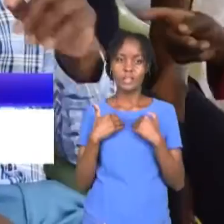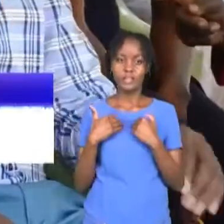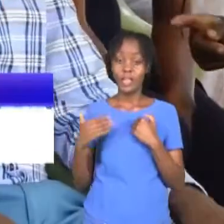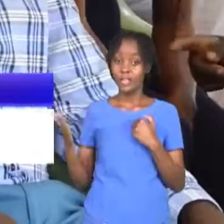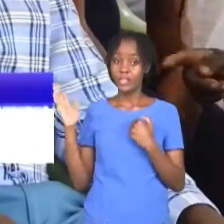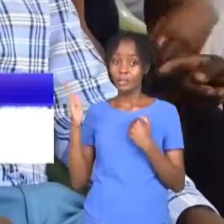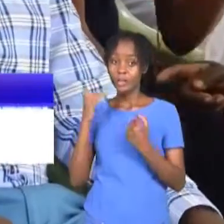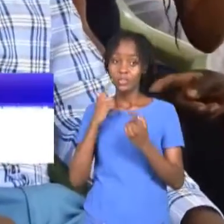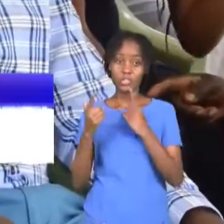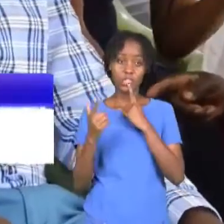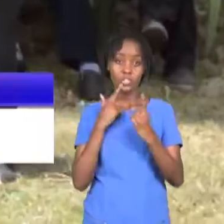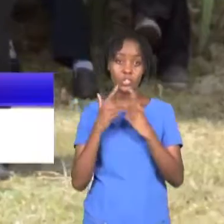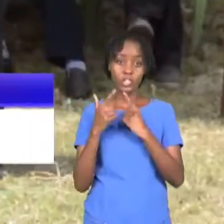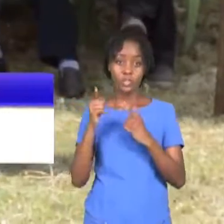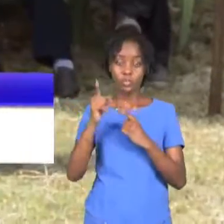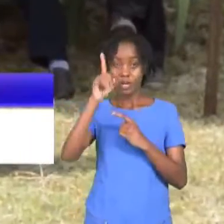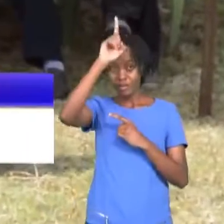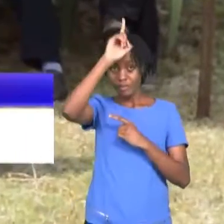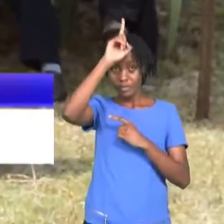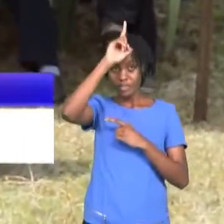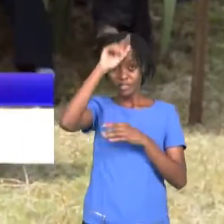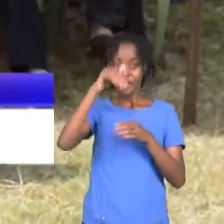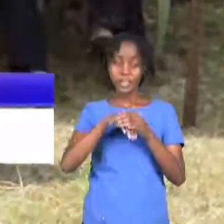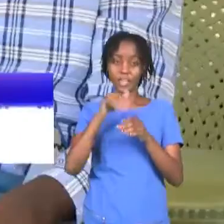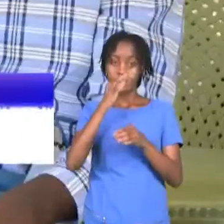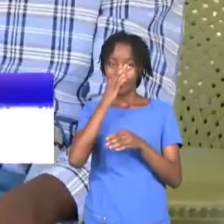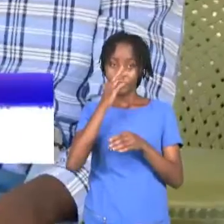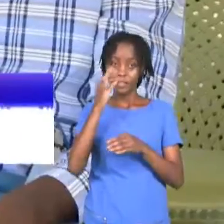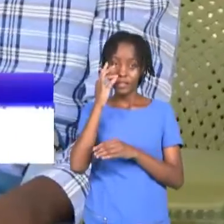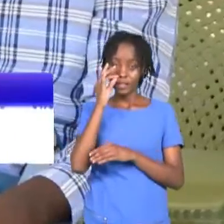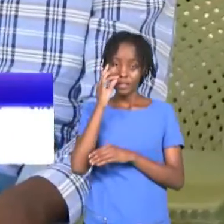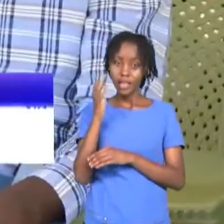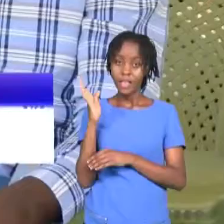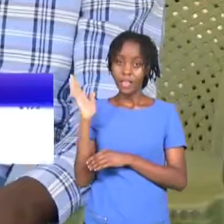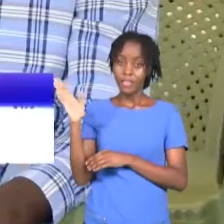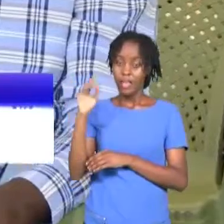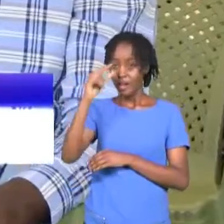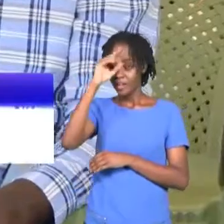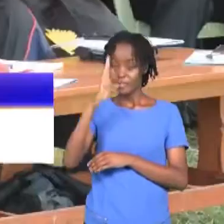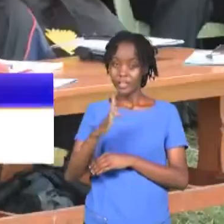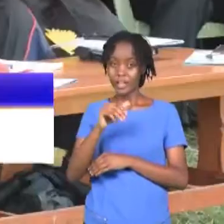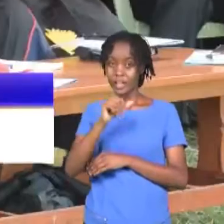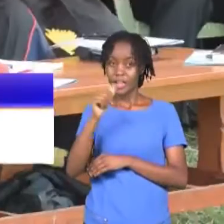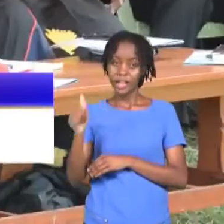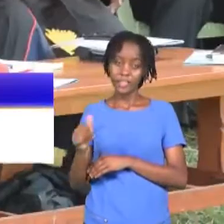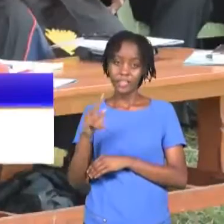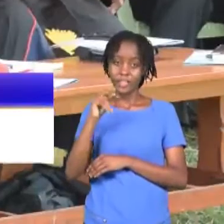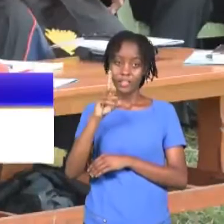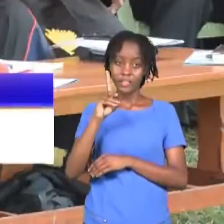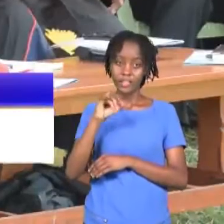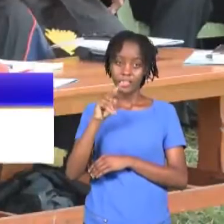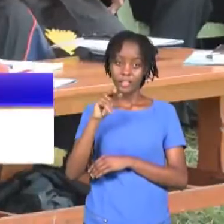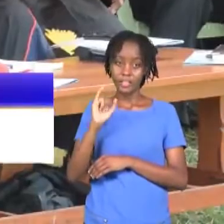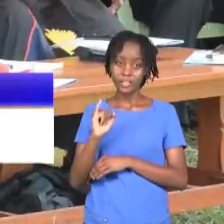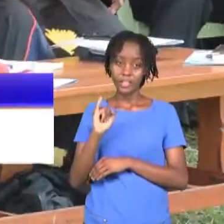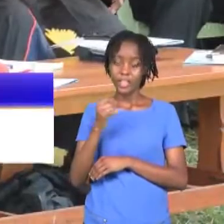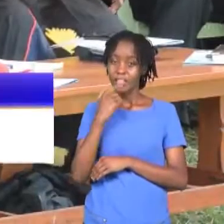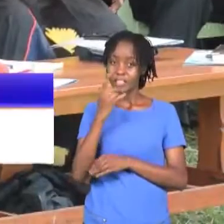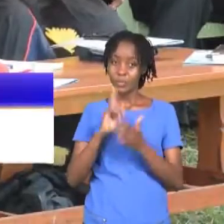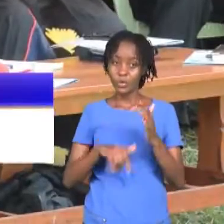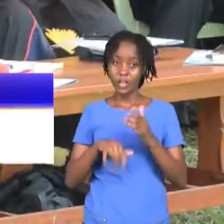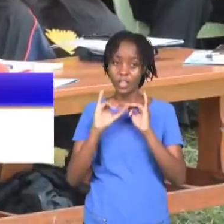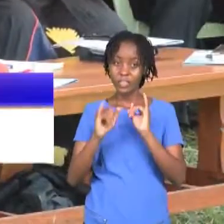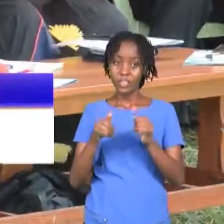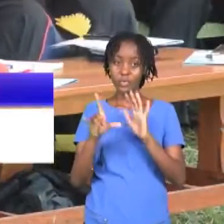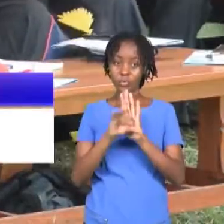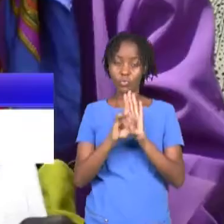at Kiamushero village in Madera Nyeri County, Rigathi Gachagua, Kimani Ichung'wah and Ndindi Nyoro have said that the new regulations introduced